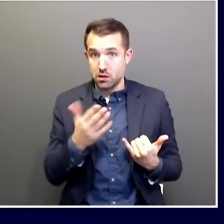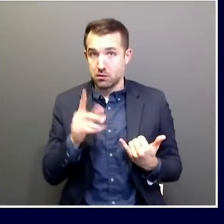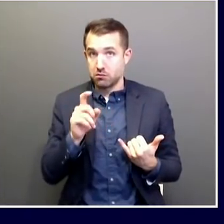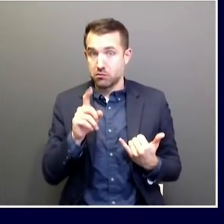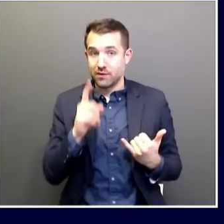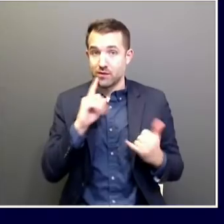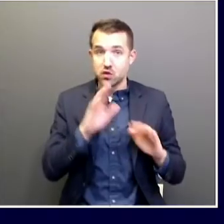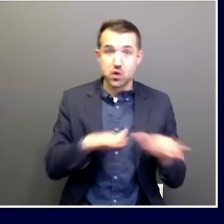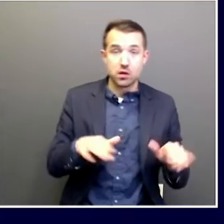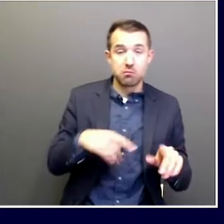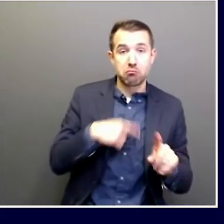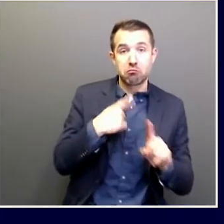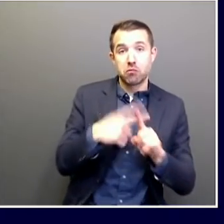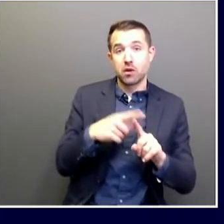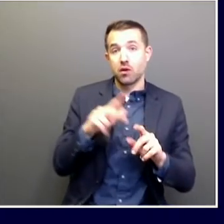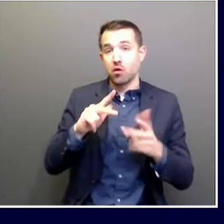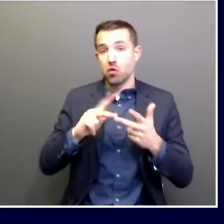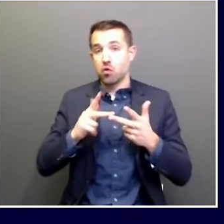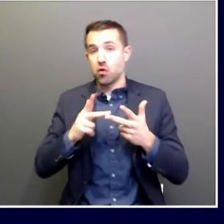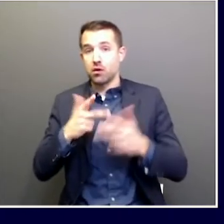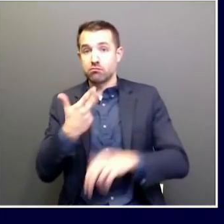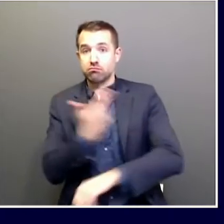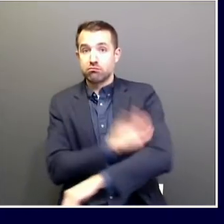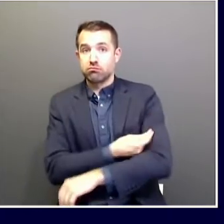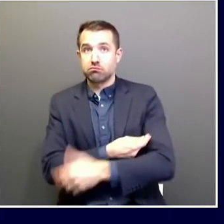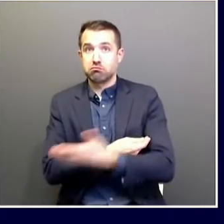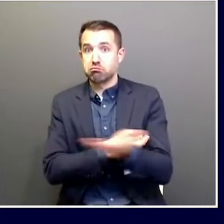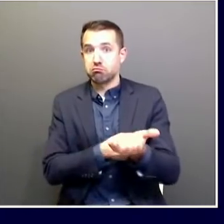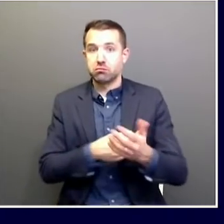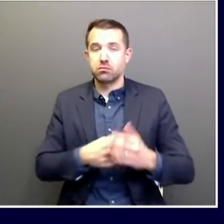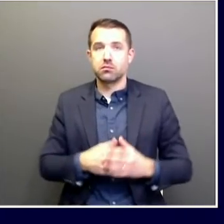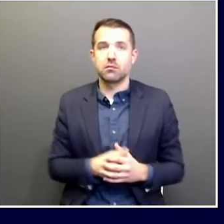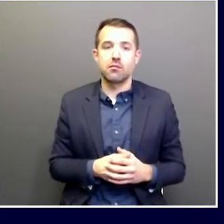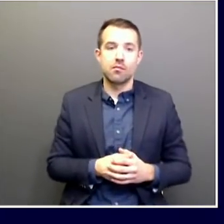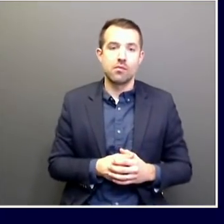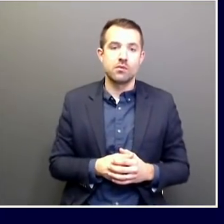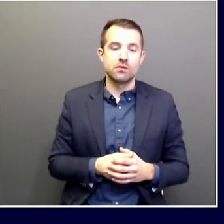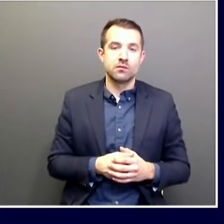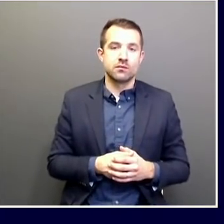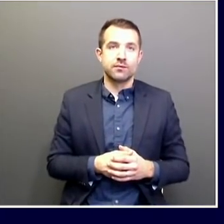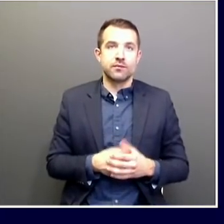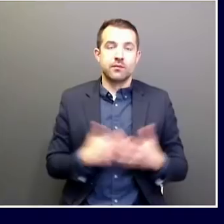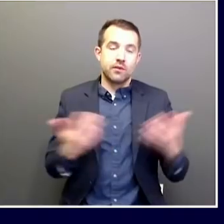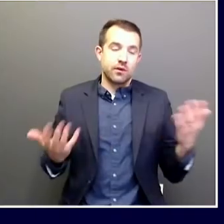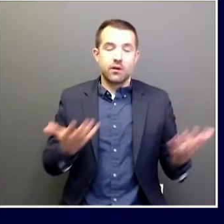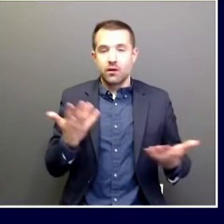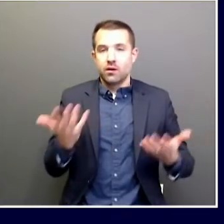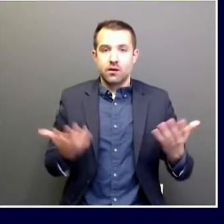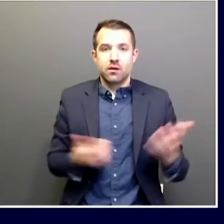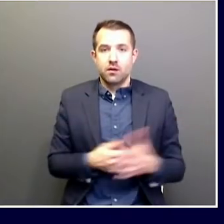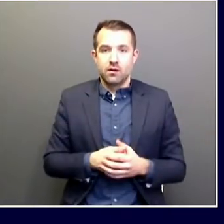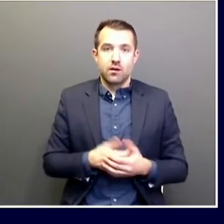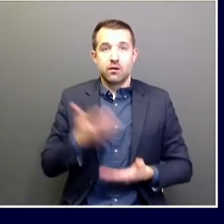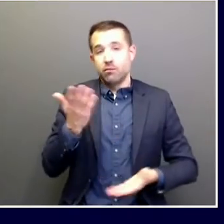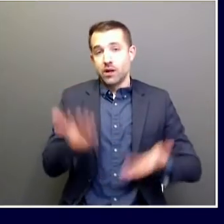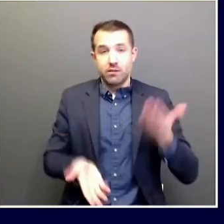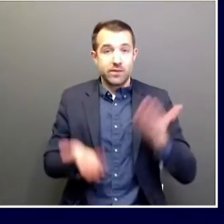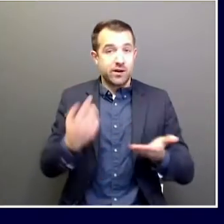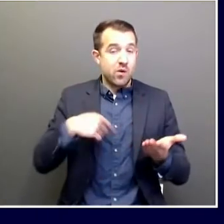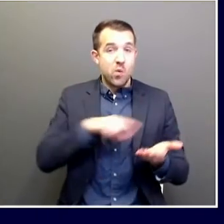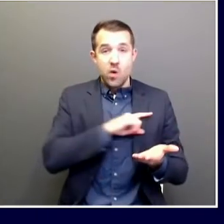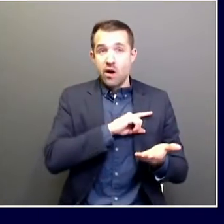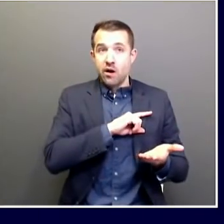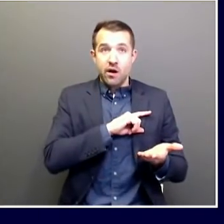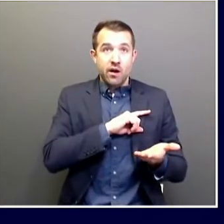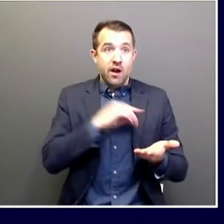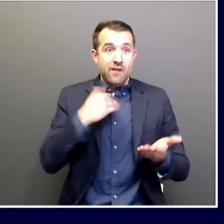on pharmacies for the boost. Well, a mixture there, Lauren. We still have an applicant. We have a page on our website